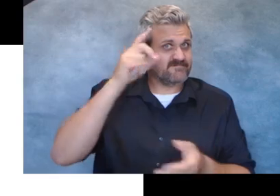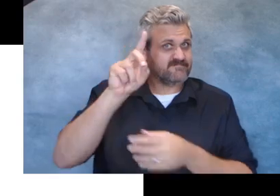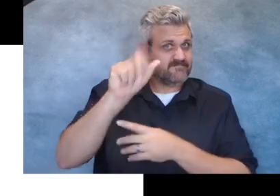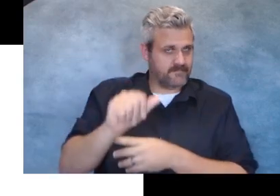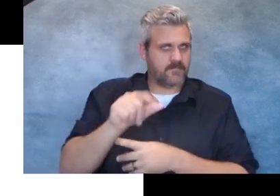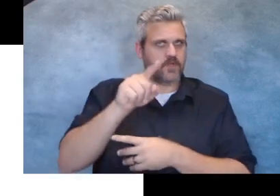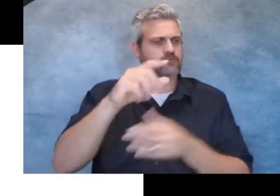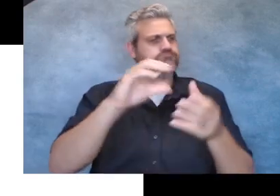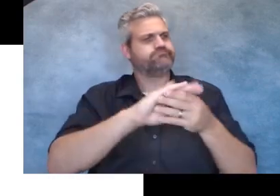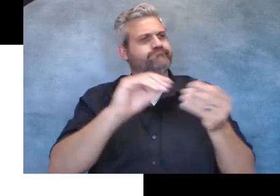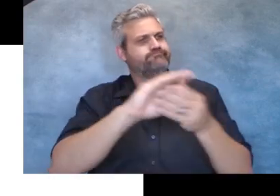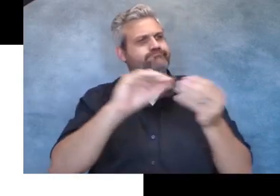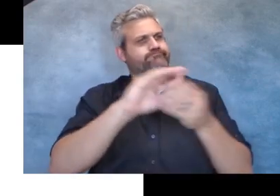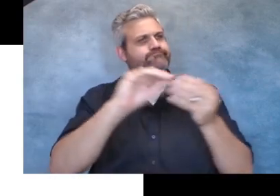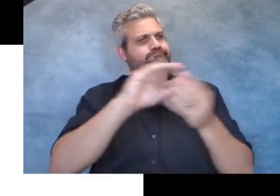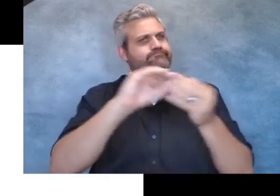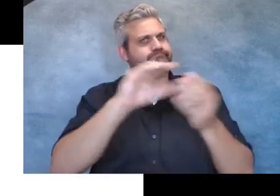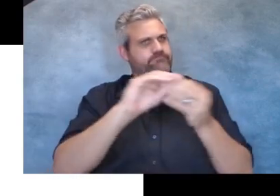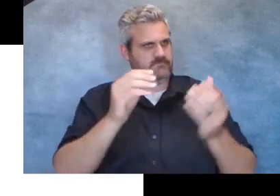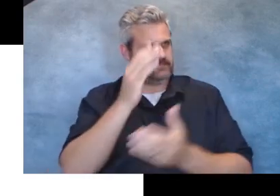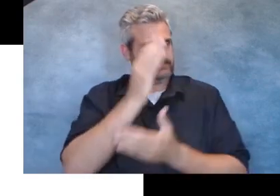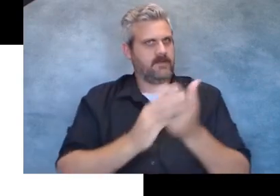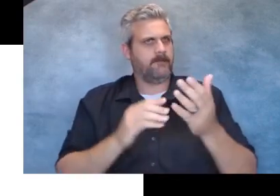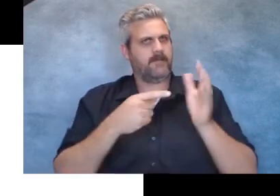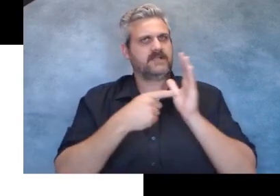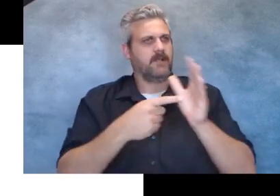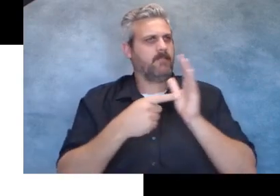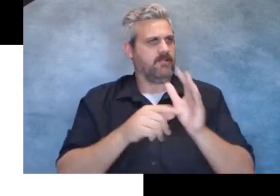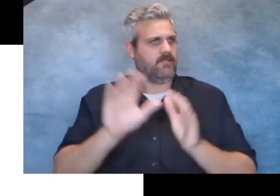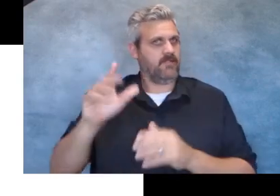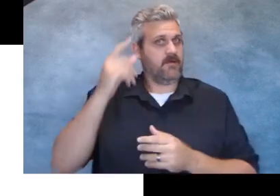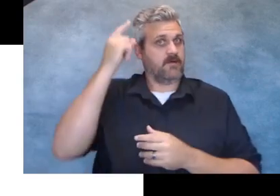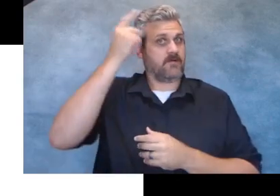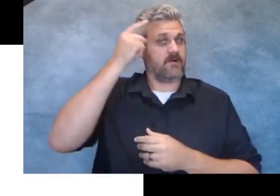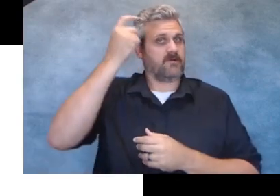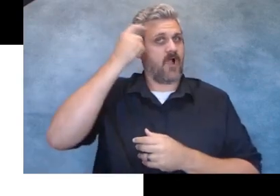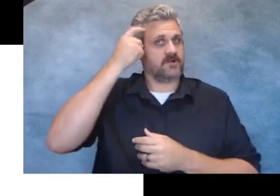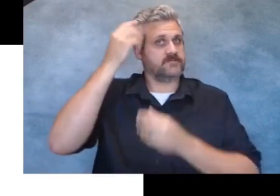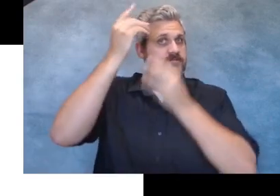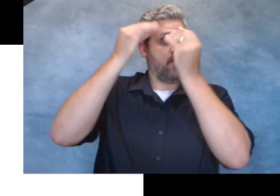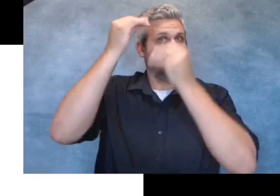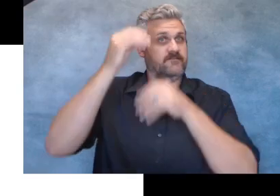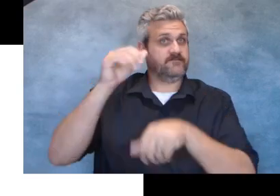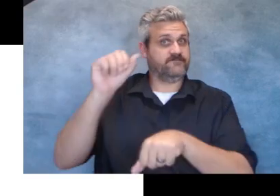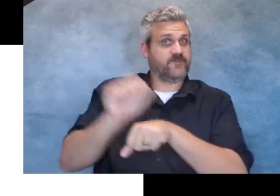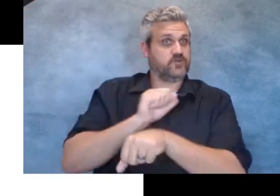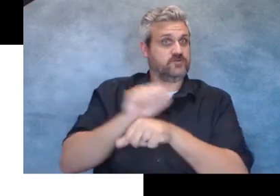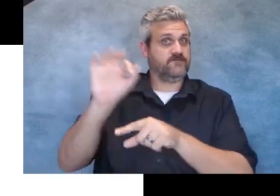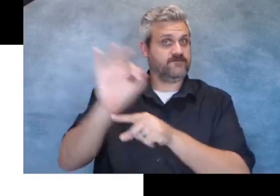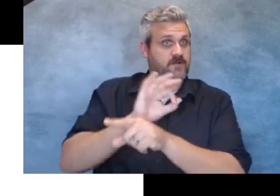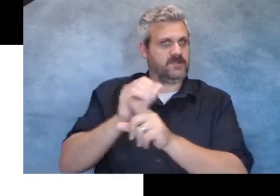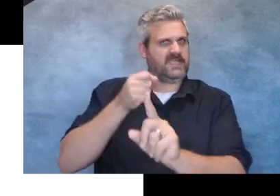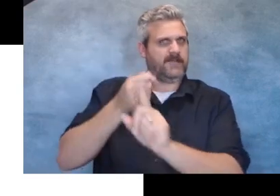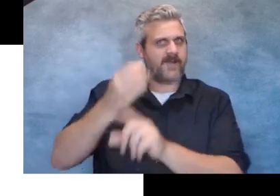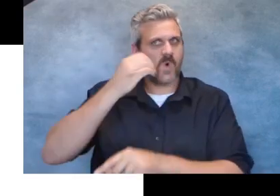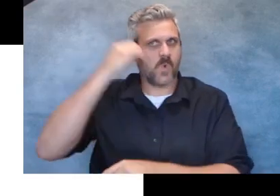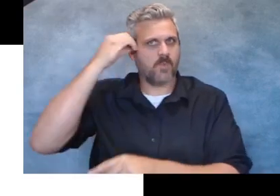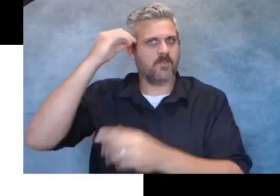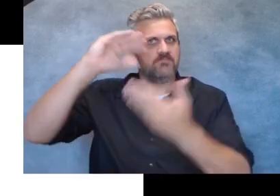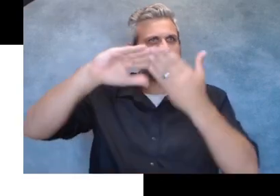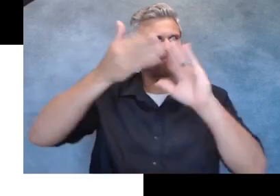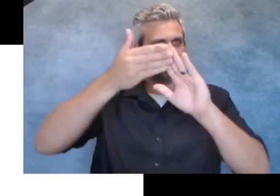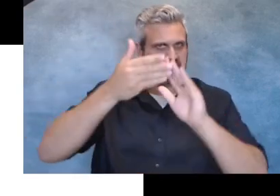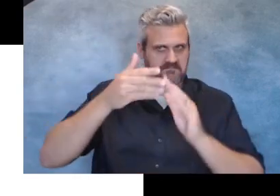will need to share with the ARC some examples of how their cognitive functioning impacts them in their home, community, or when